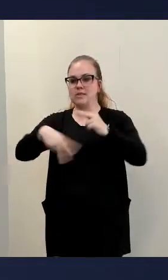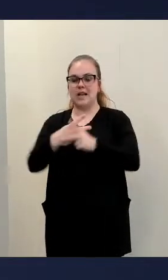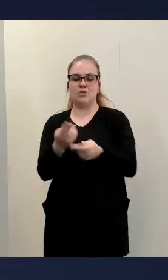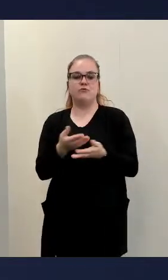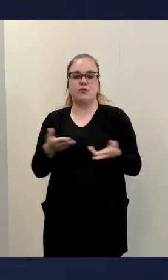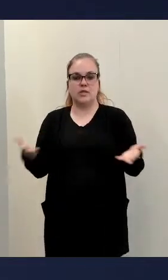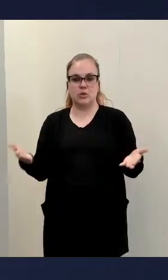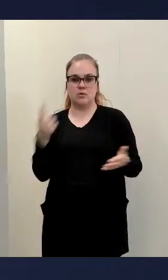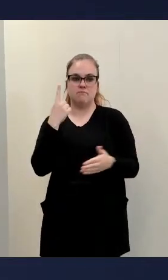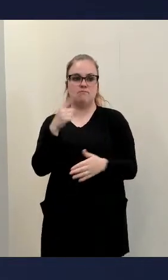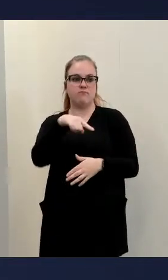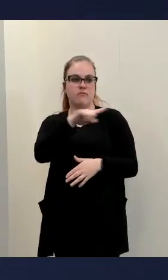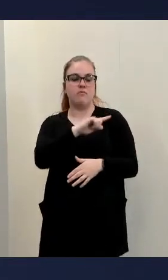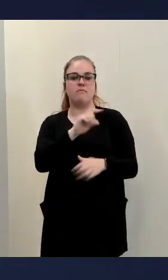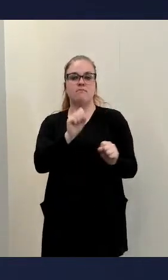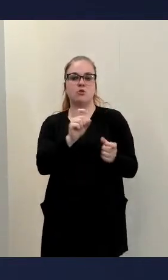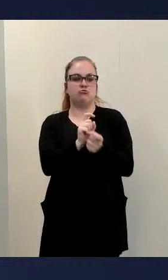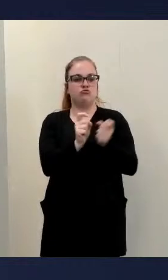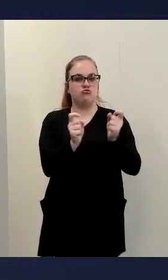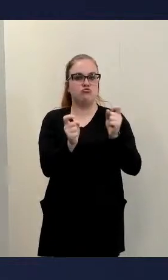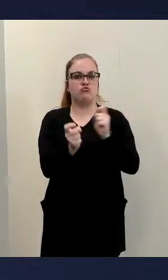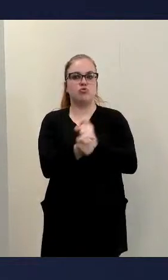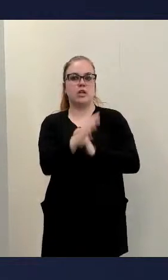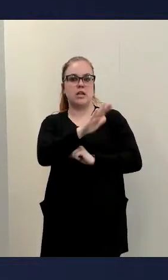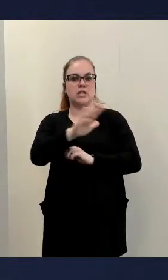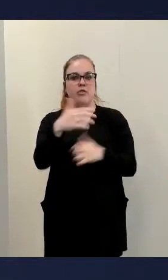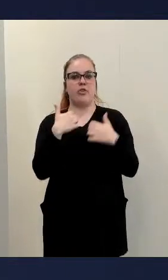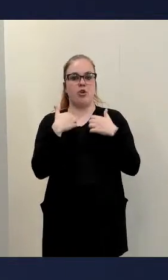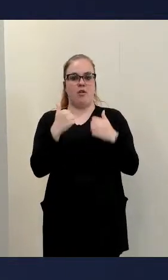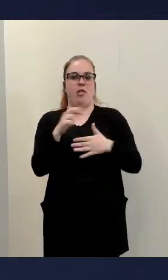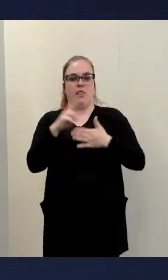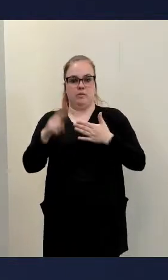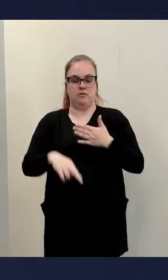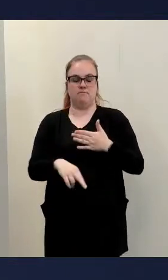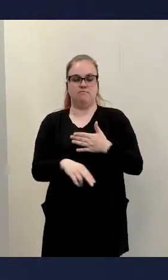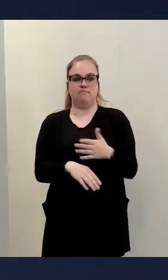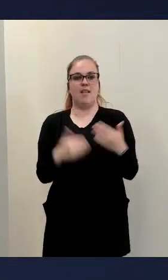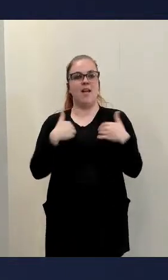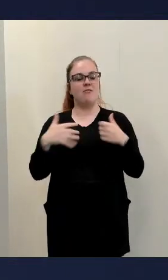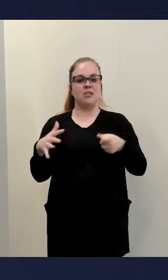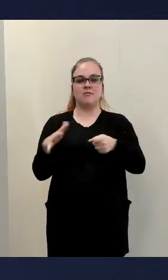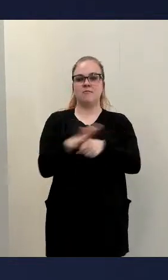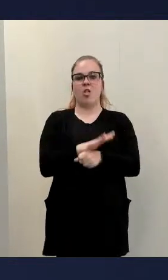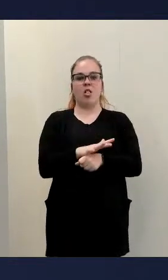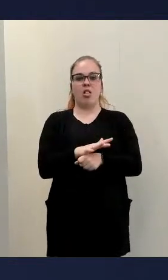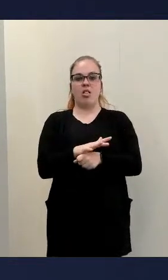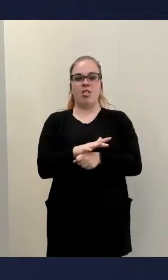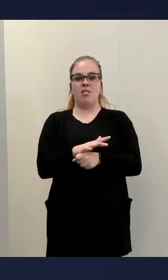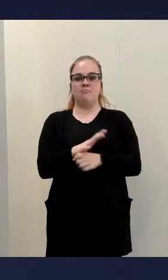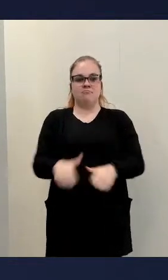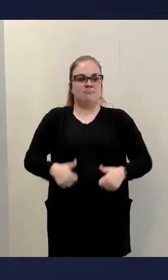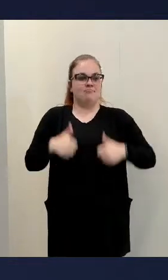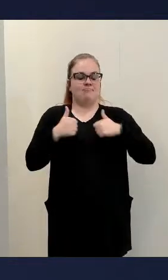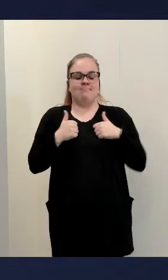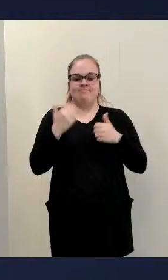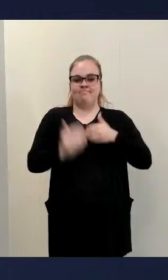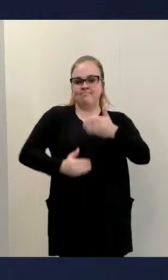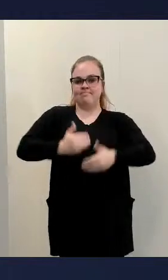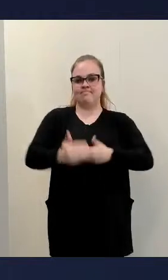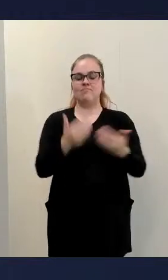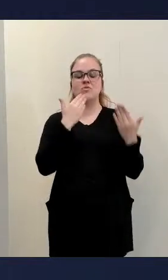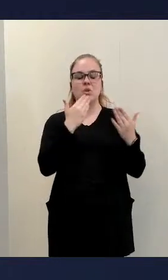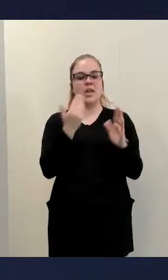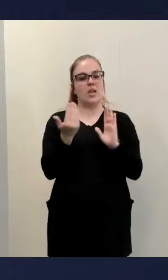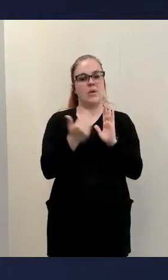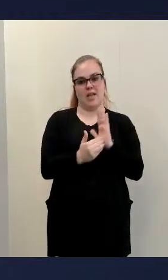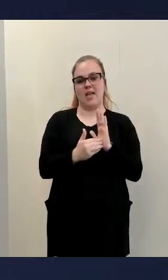resources so that they can change their health outcomes and have full and lead full lives. So thank you